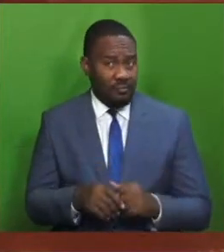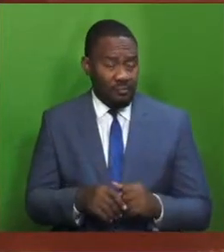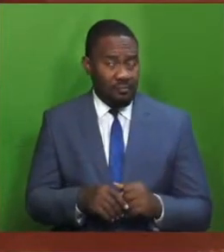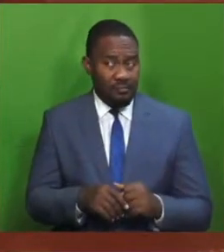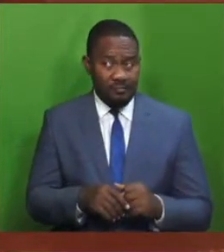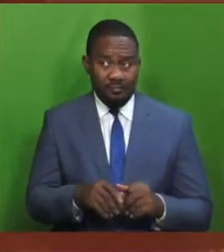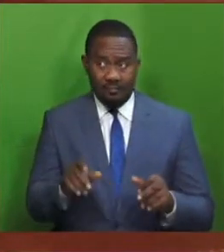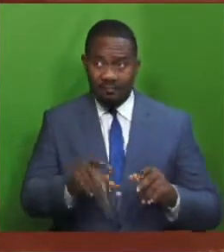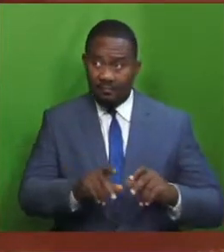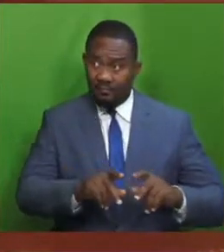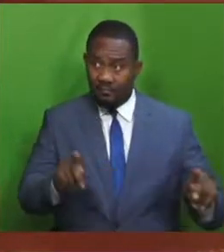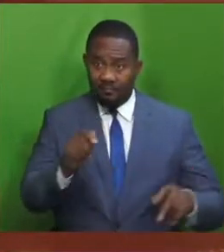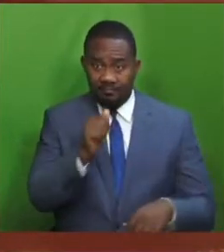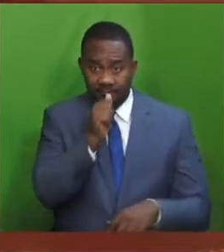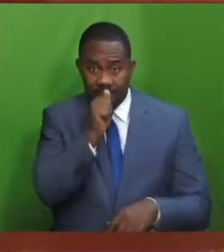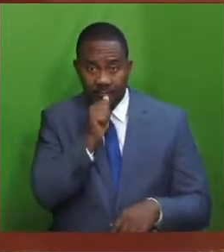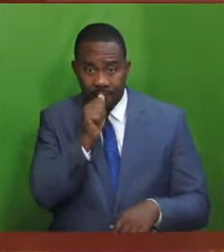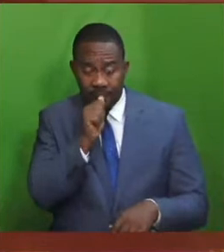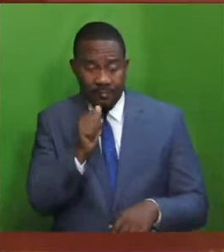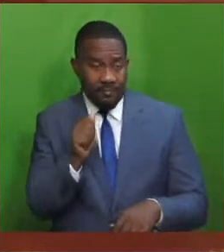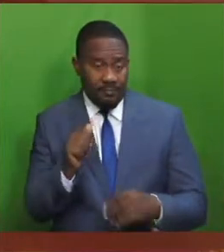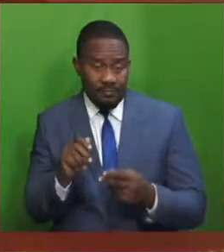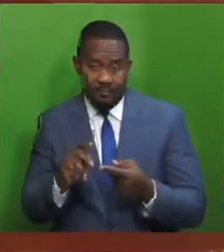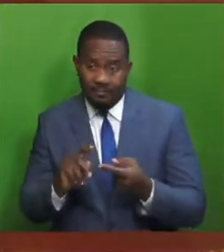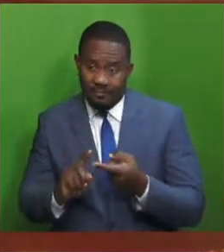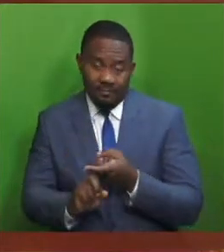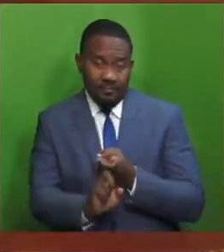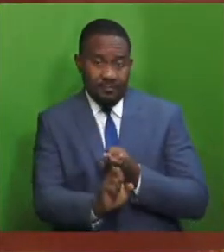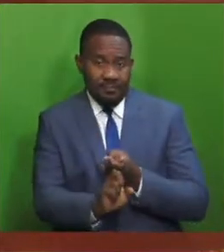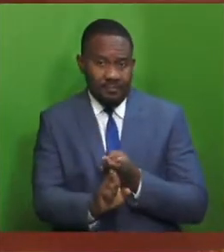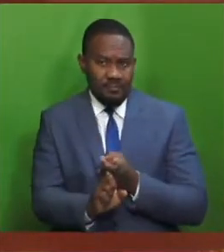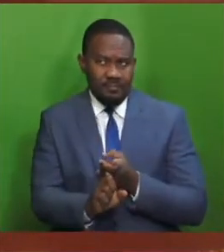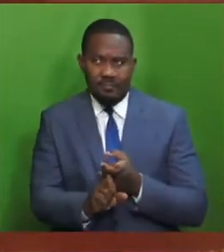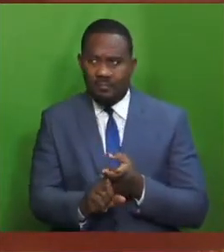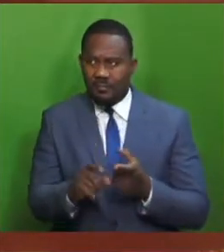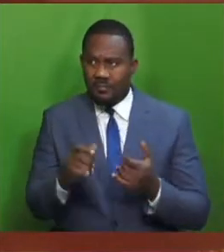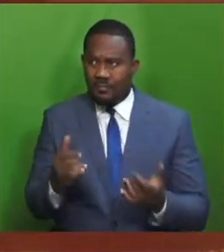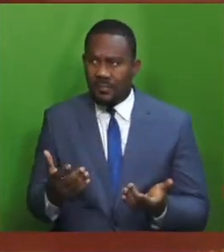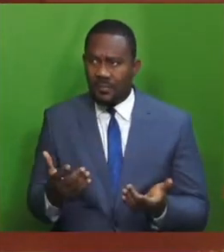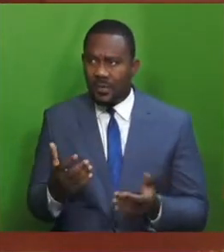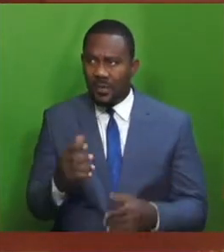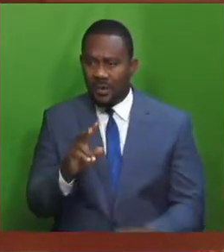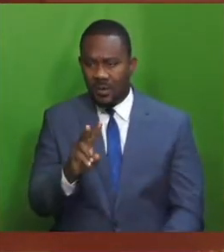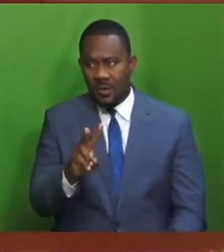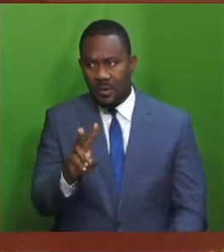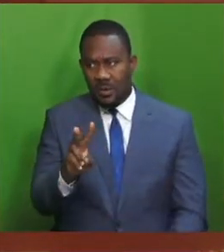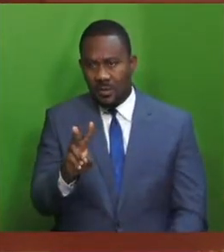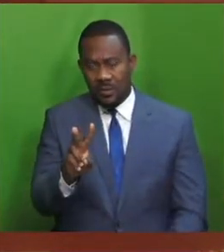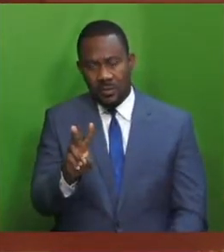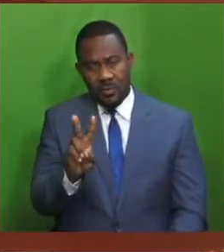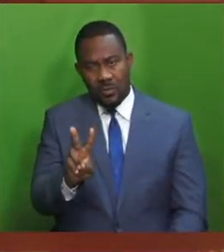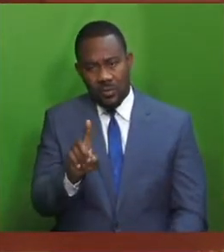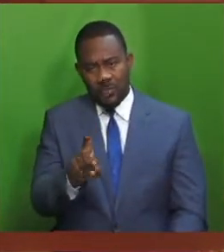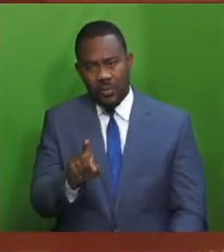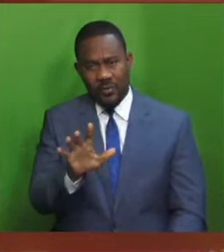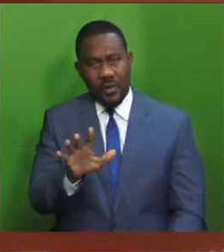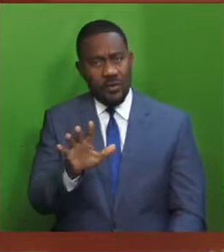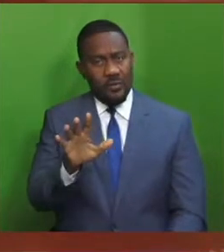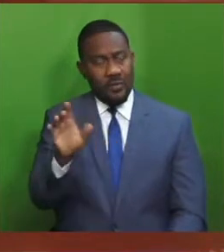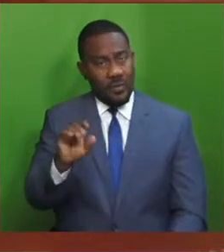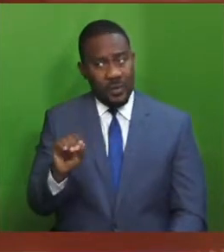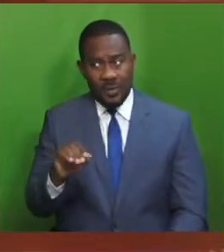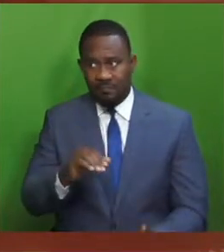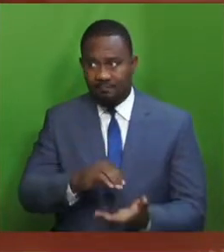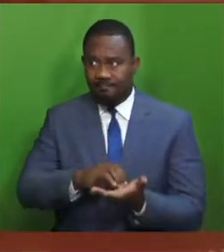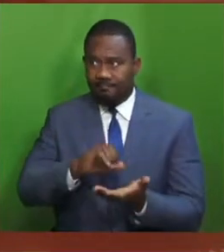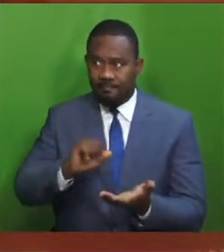initiative. You have come to revise the law and taking away the 2.5% meant for GIF, yet you say you